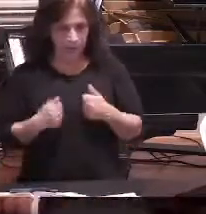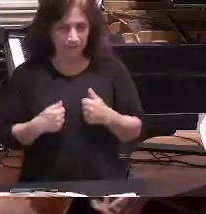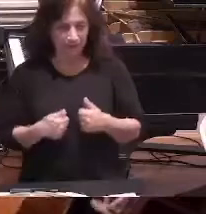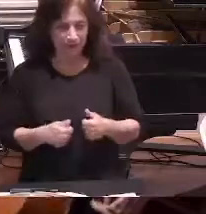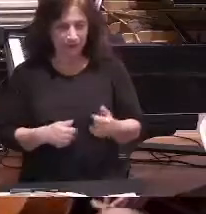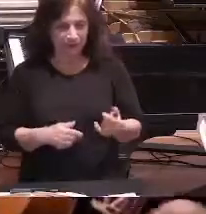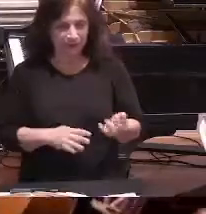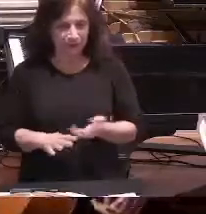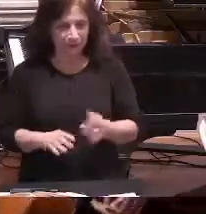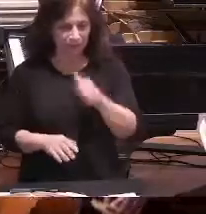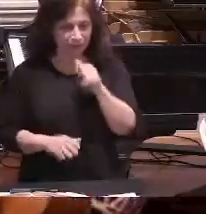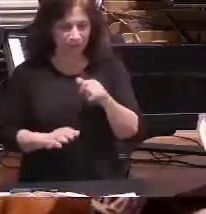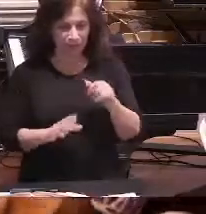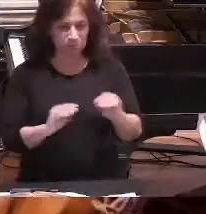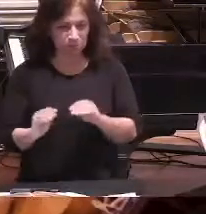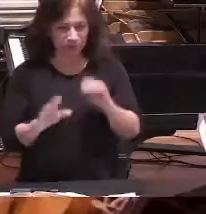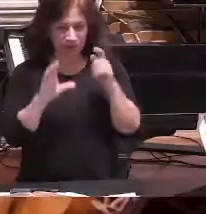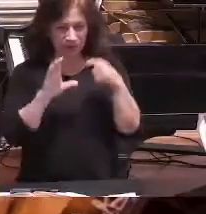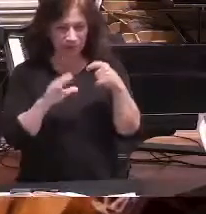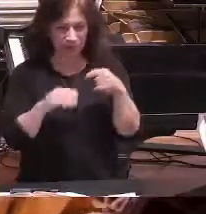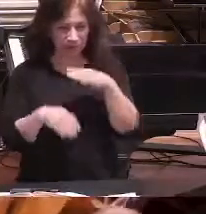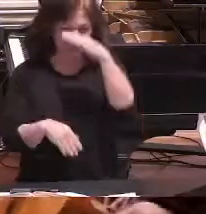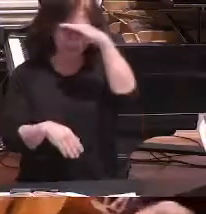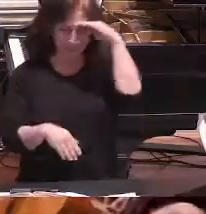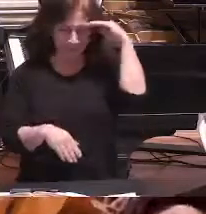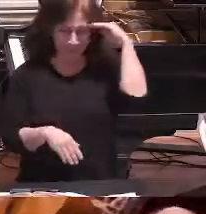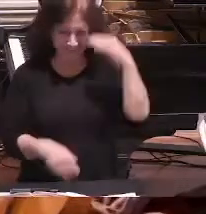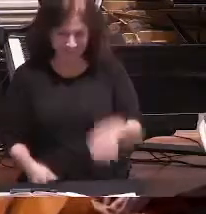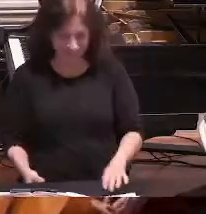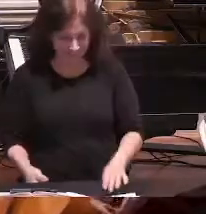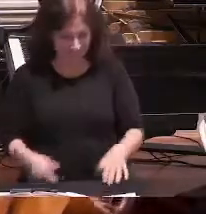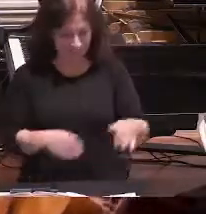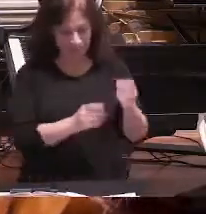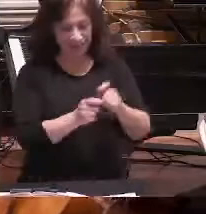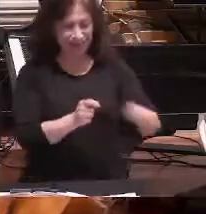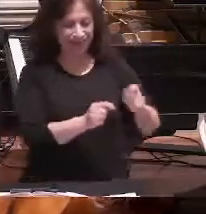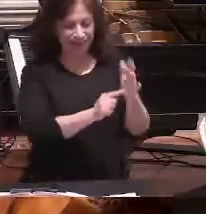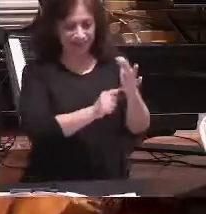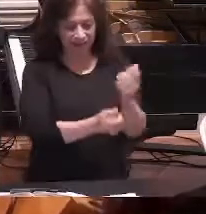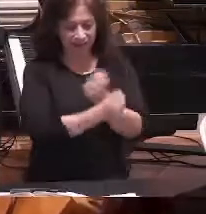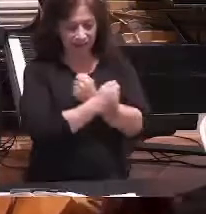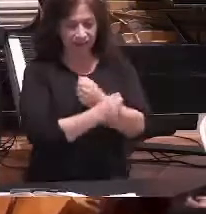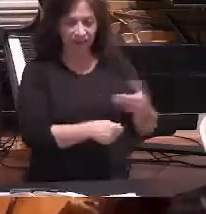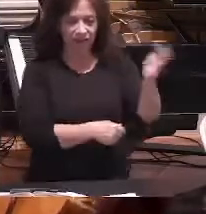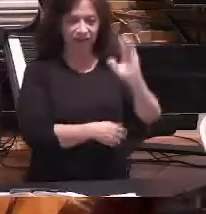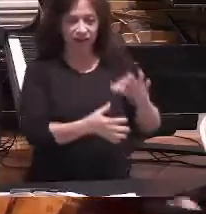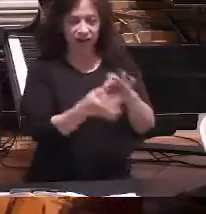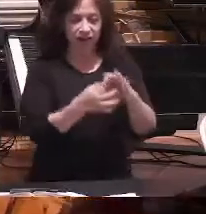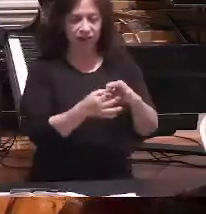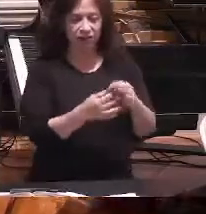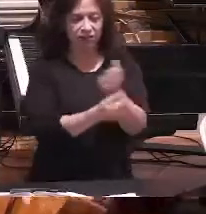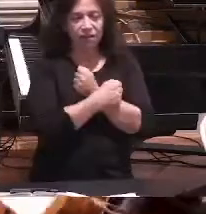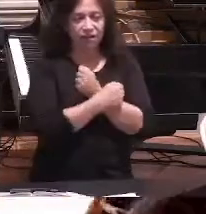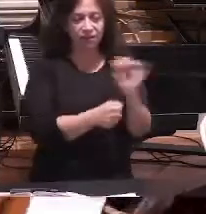And now join together as we light the candle of love. God's love is like an open